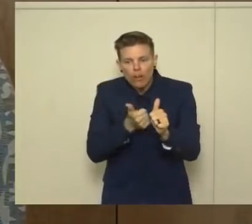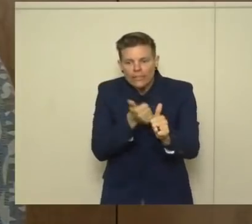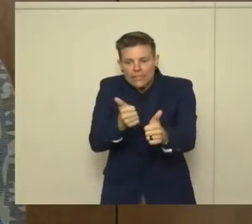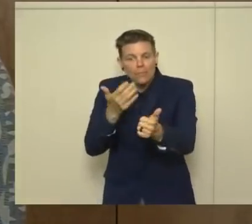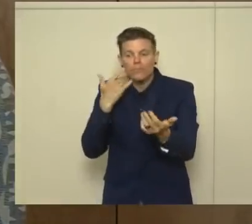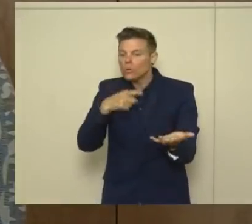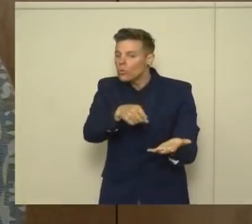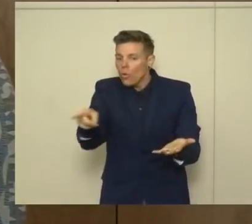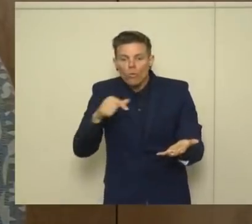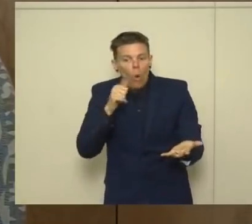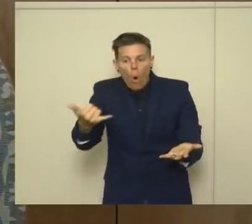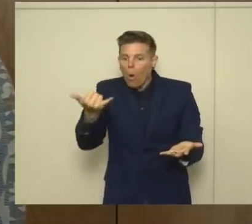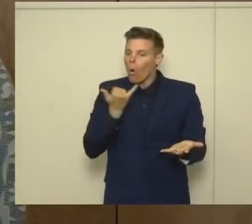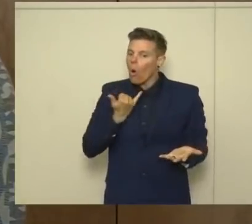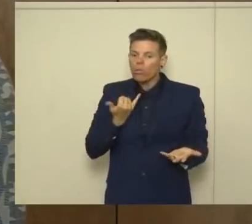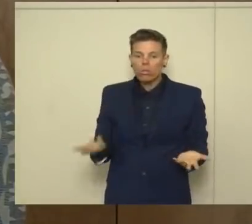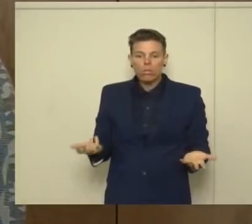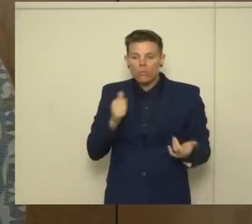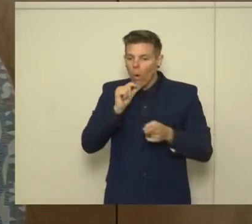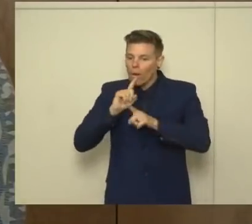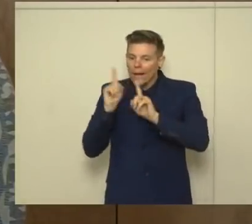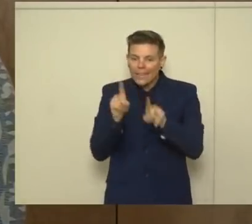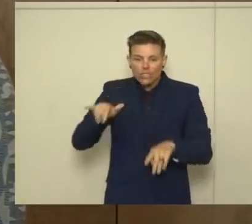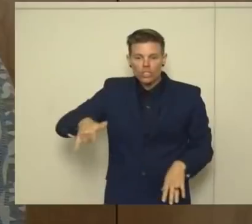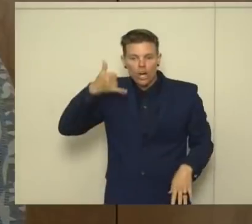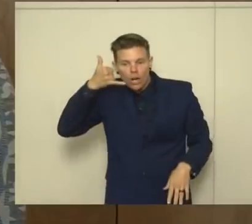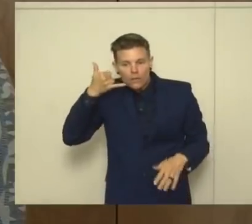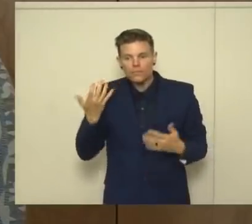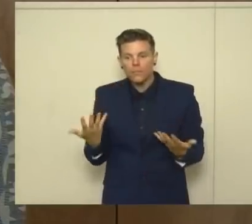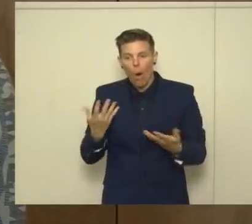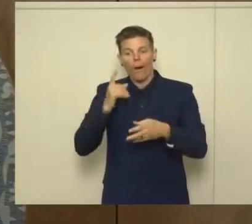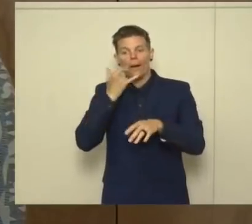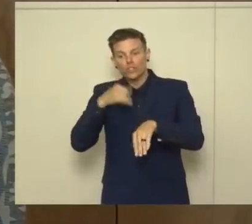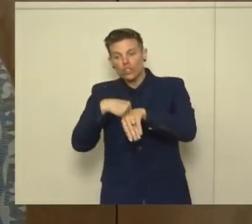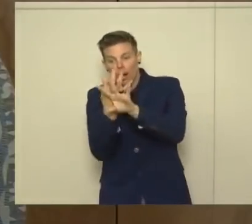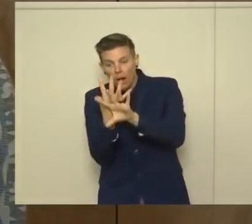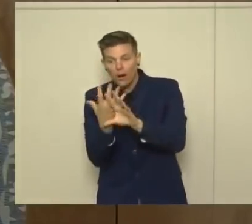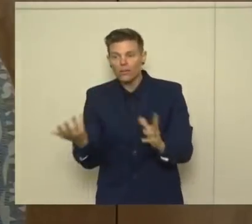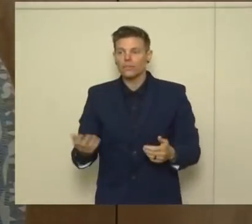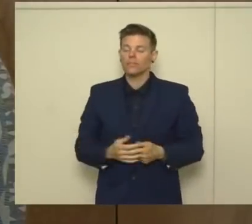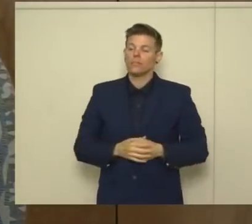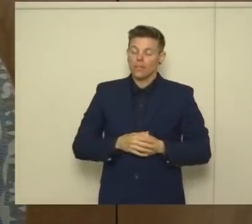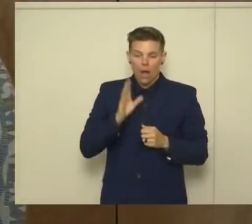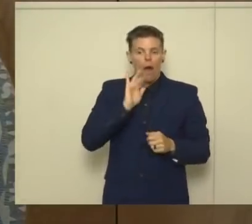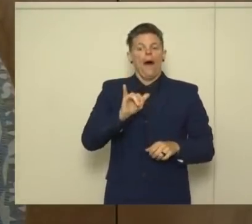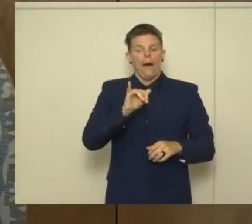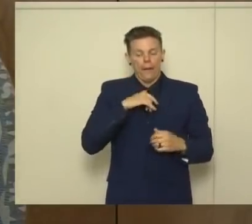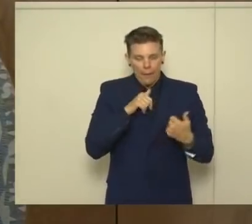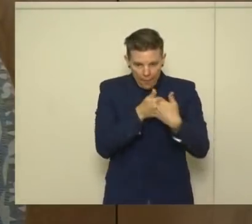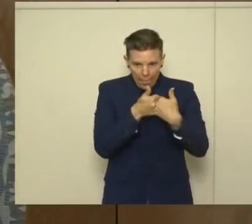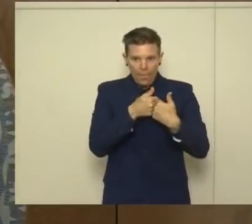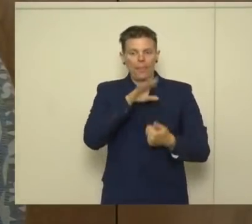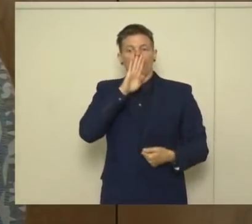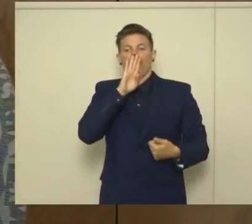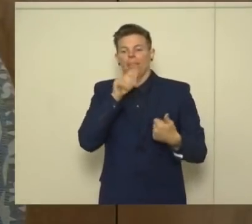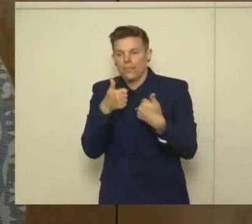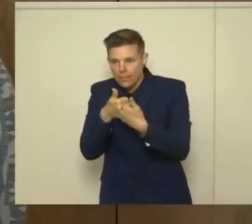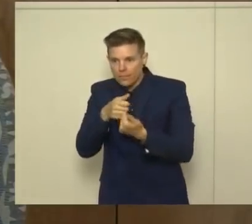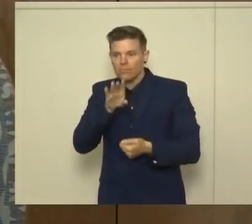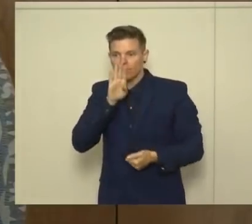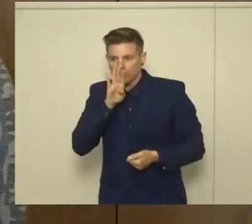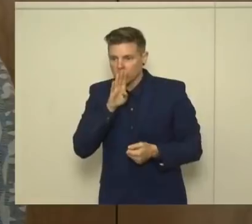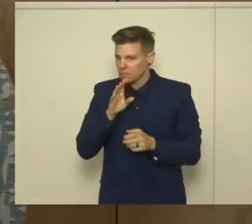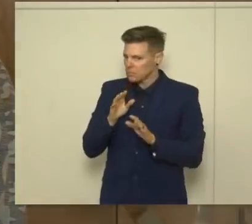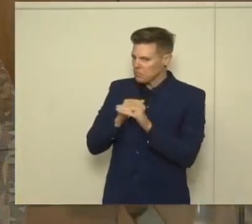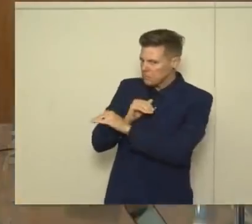virus. And so those are all the challenges. And Dr. Grace, is there any that I've missed that you want to identify? Just